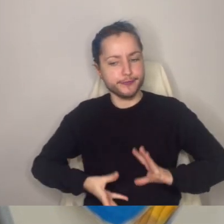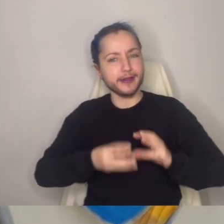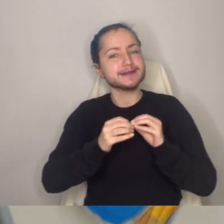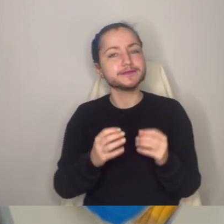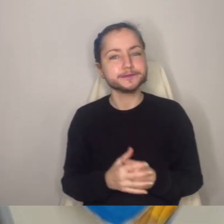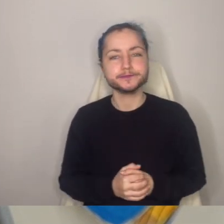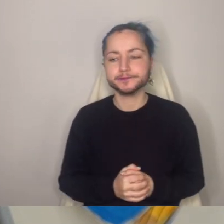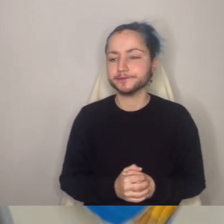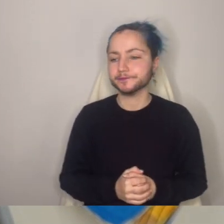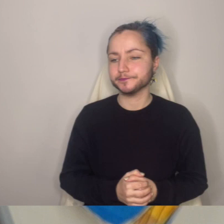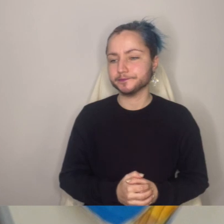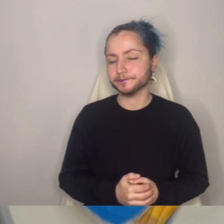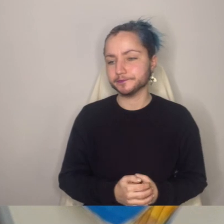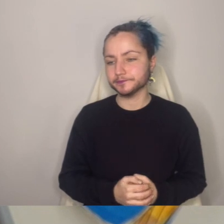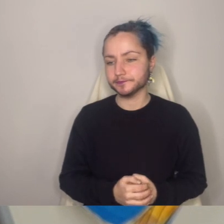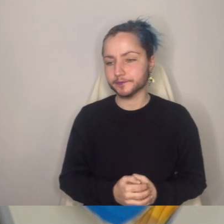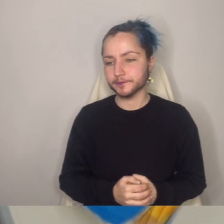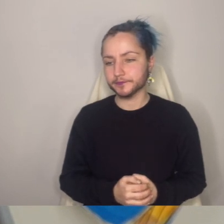capture.